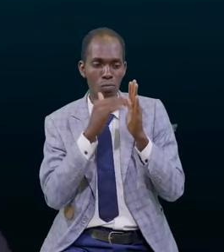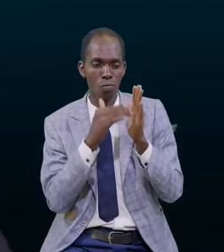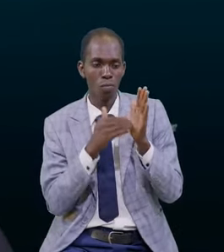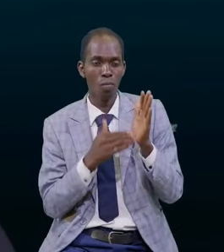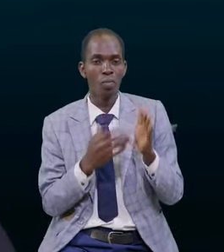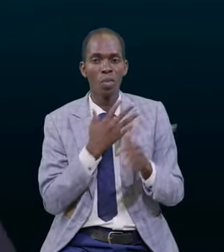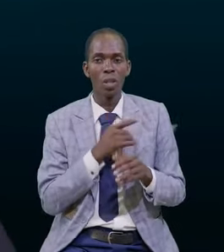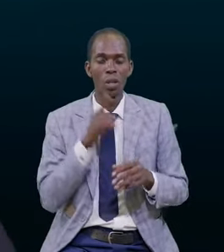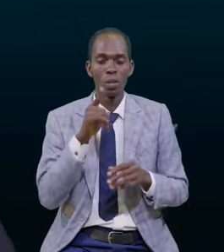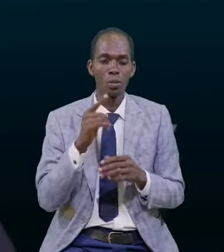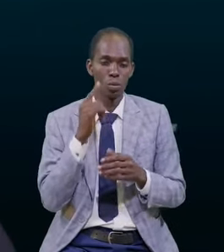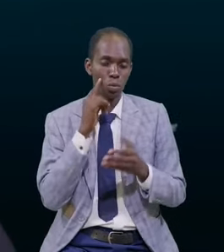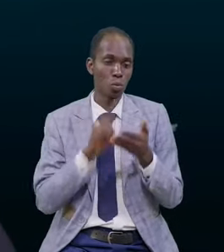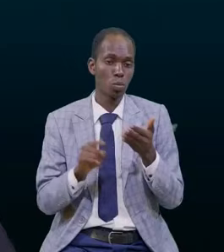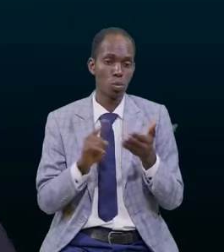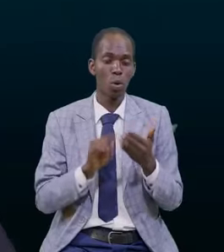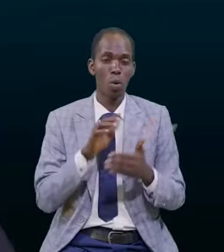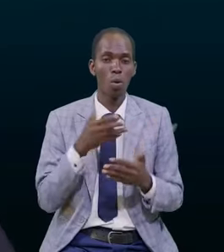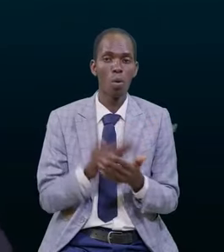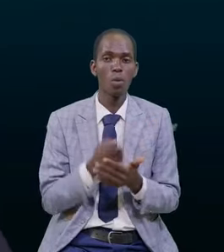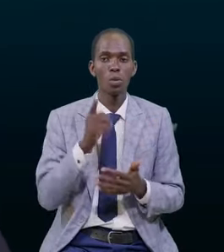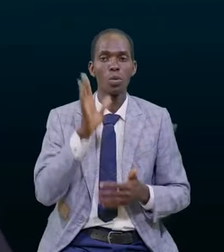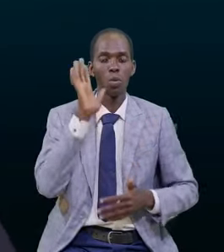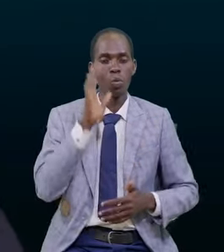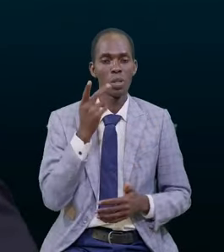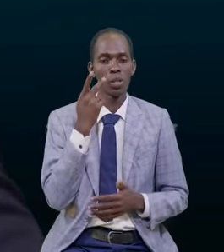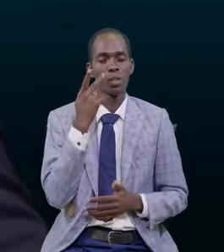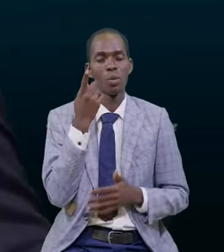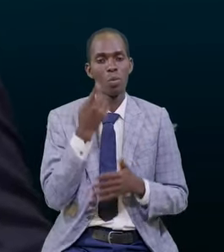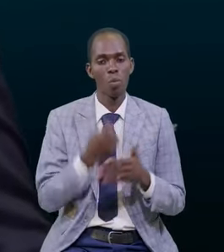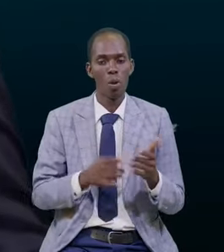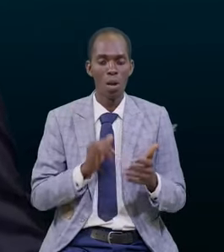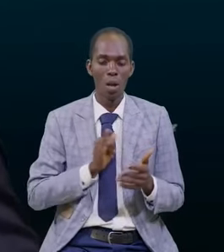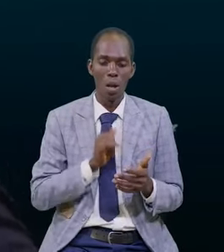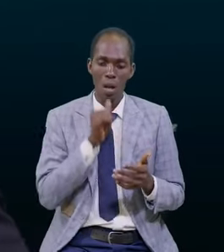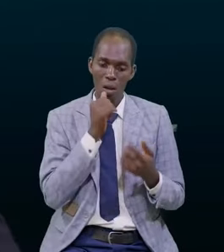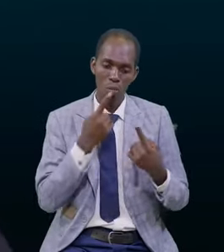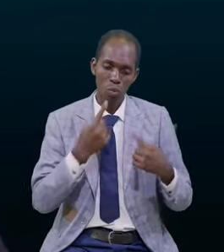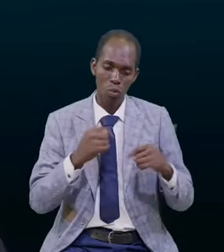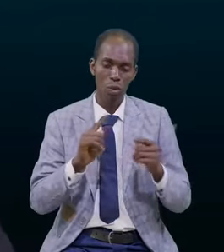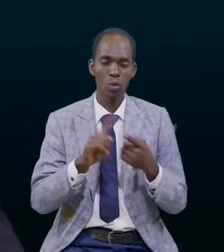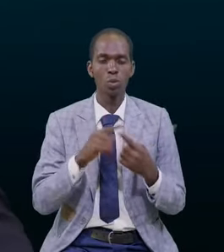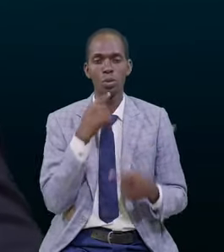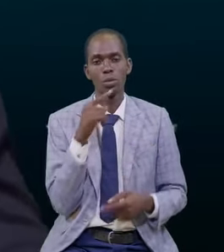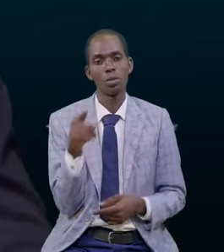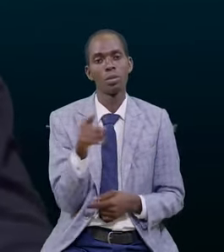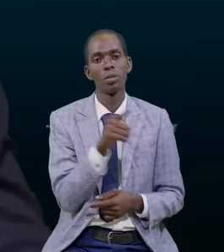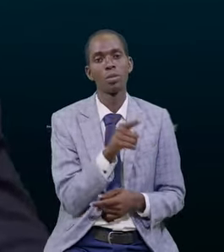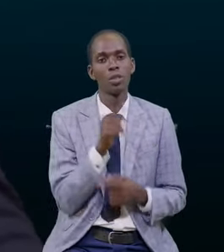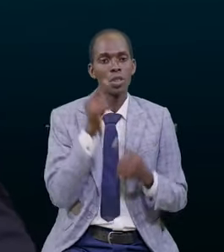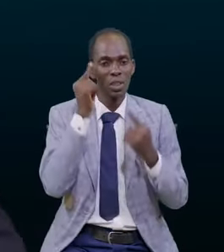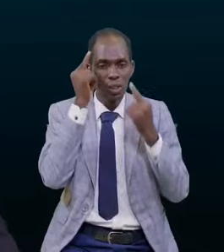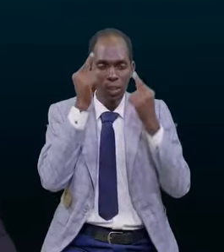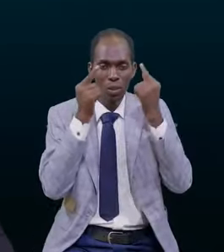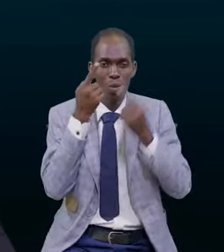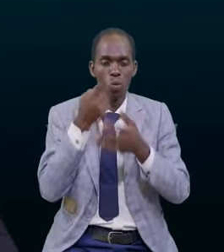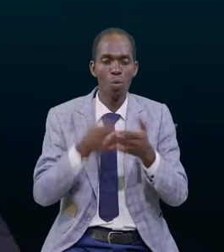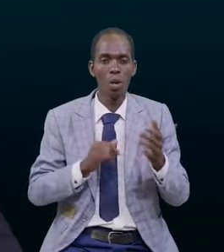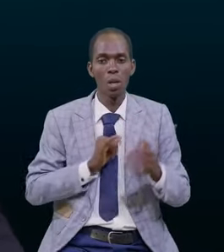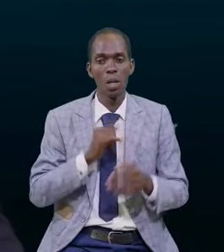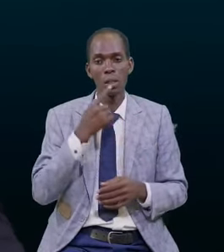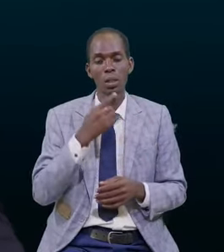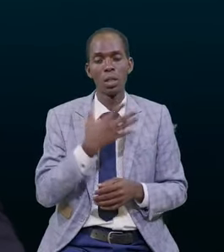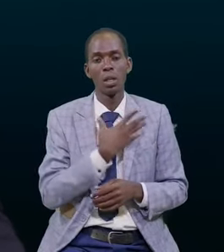them you will see what I'm trying to pass across to you consider what I say and the Lord give thee understanding